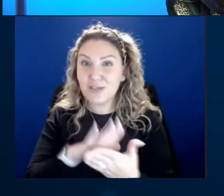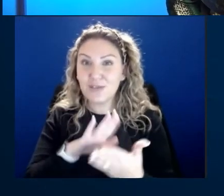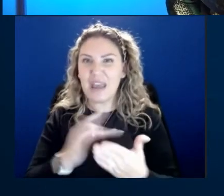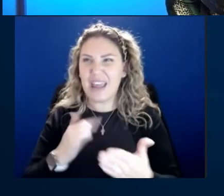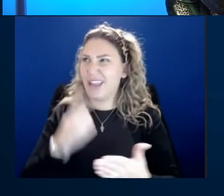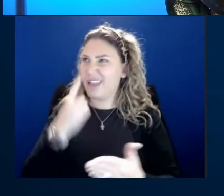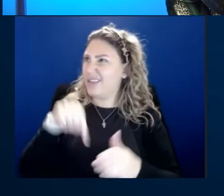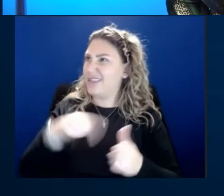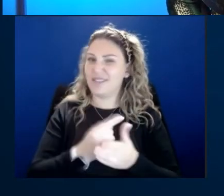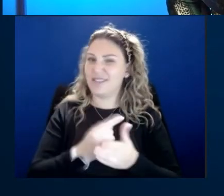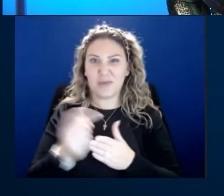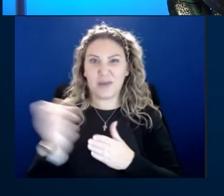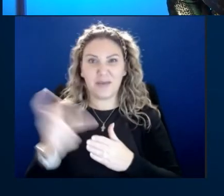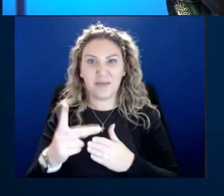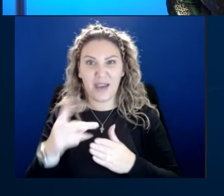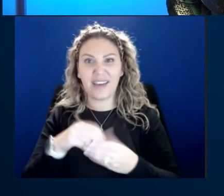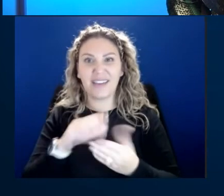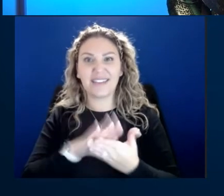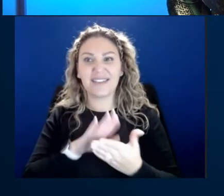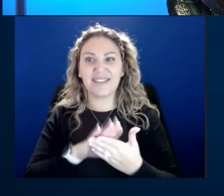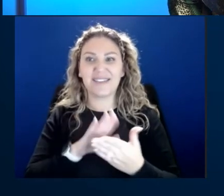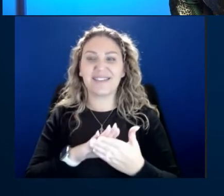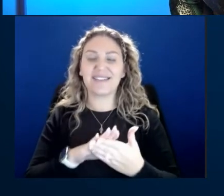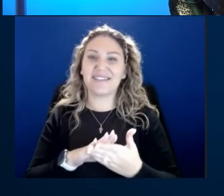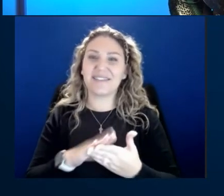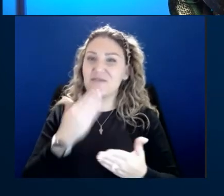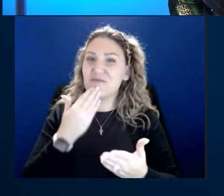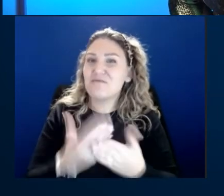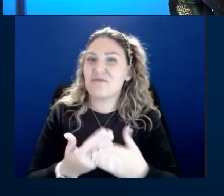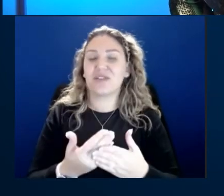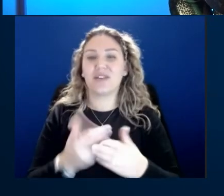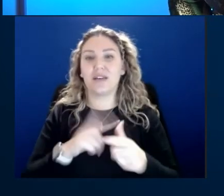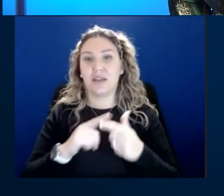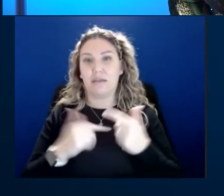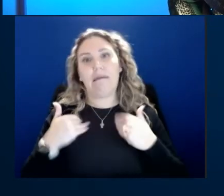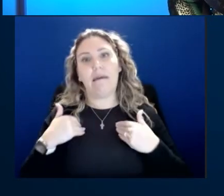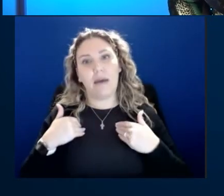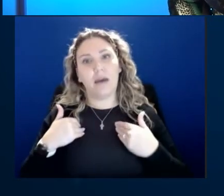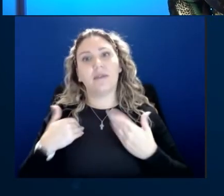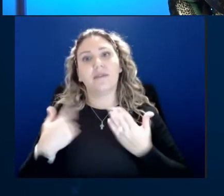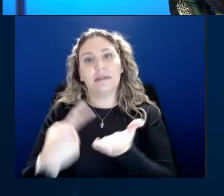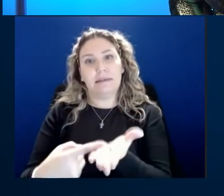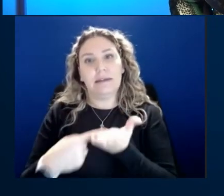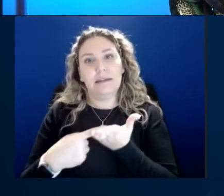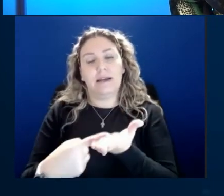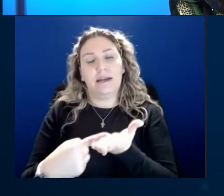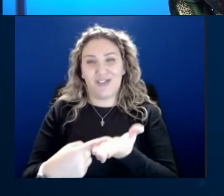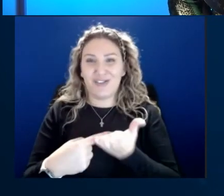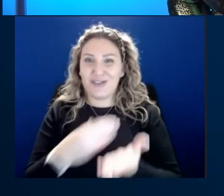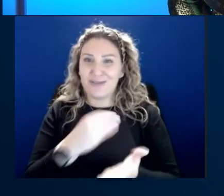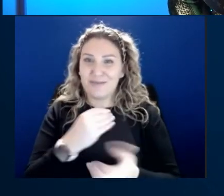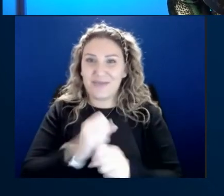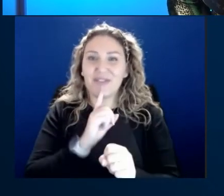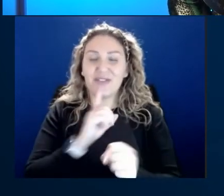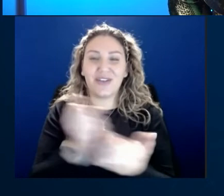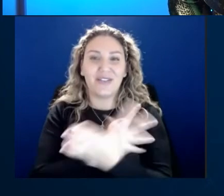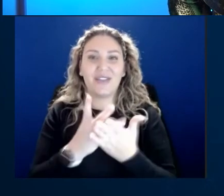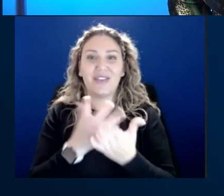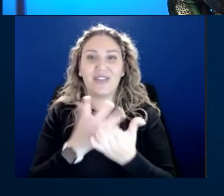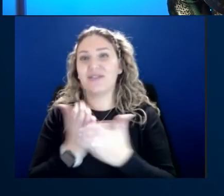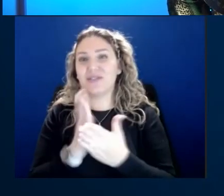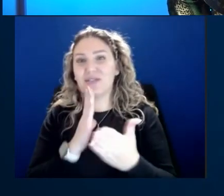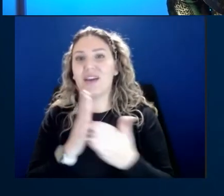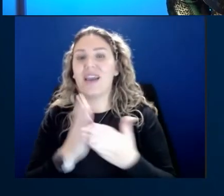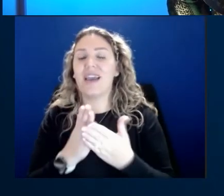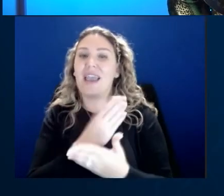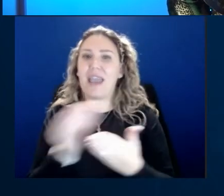get back into school, That's so that that'll time. be good, and we'll certainly have those discussions with them and make sure everything's going okay. Asking those open-ended questions. I think that was great